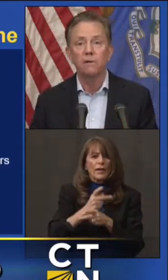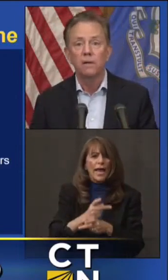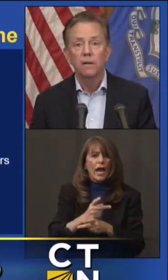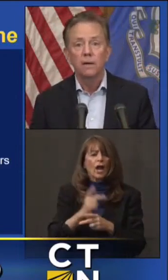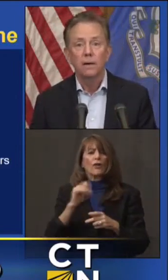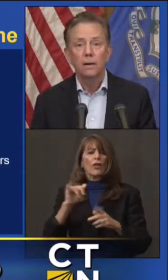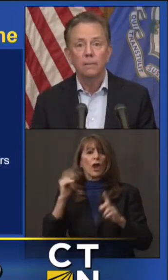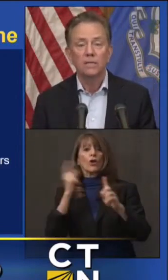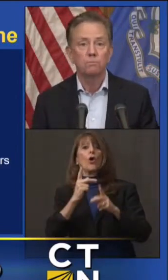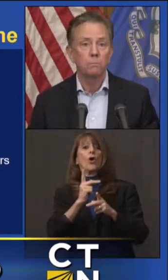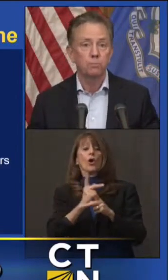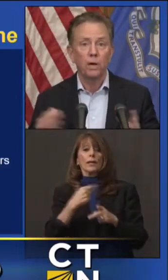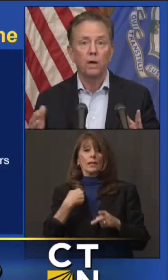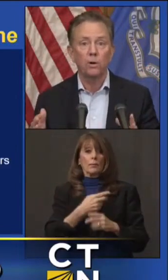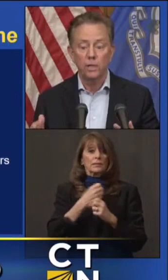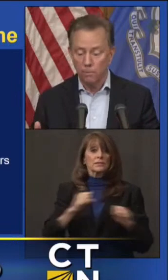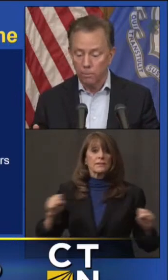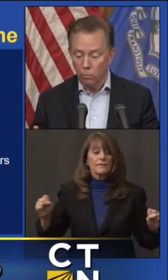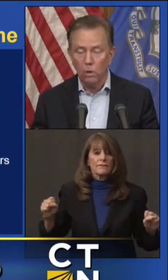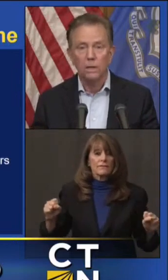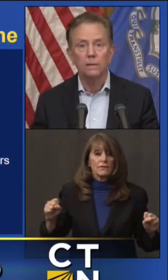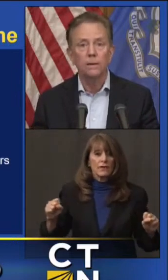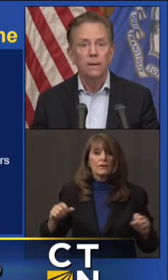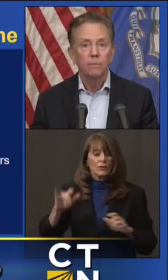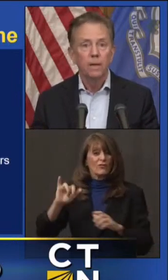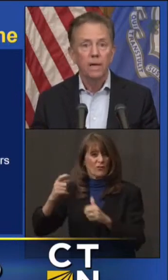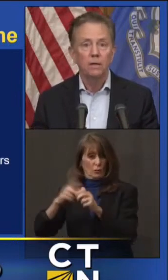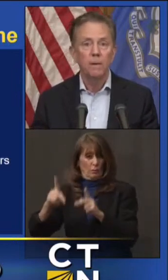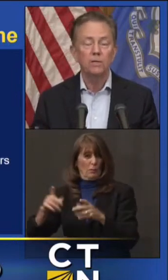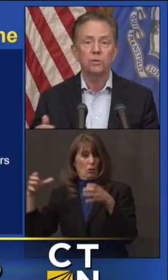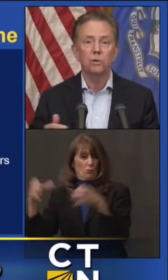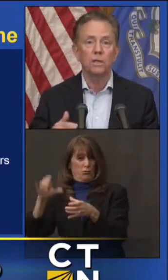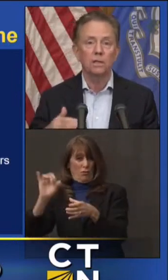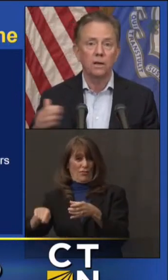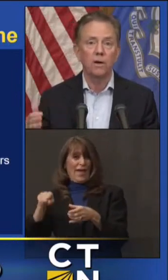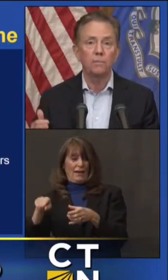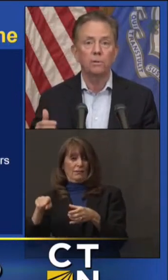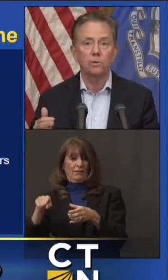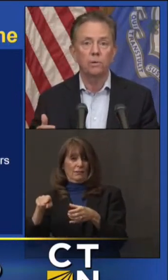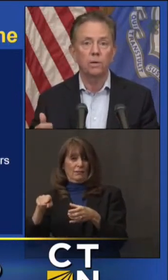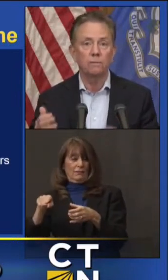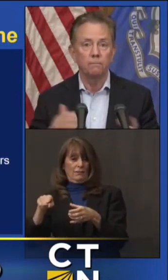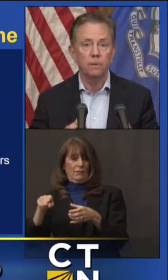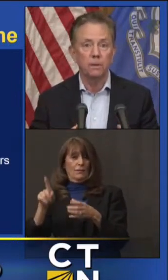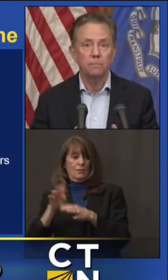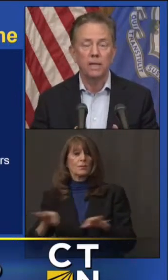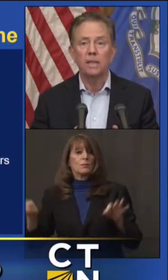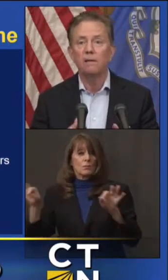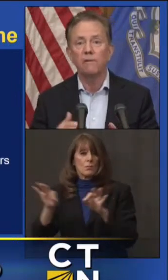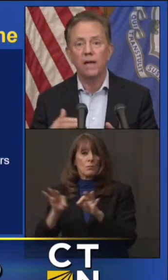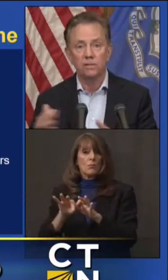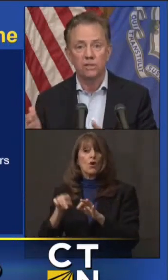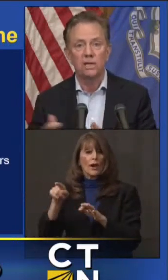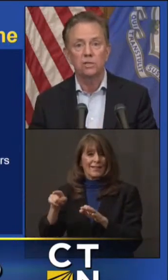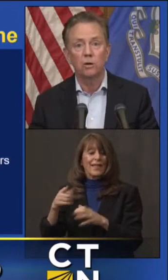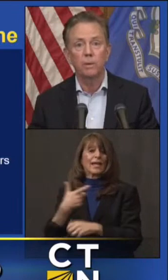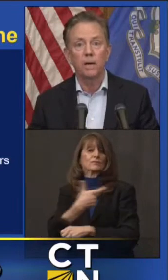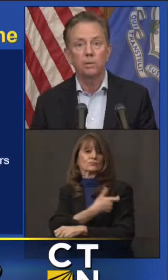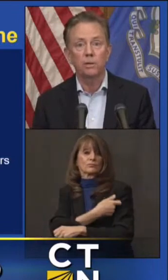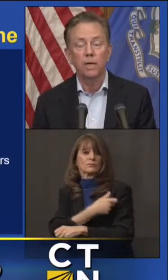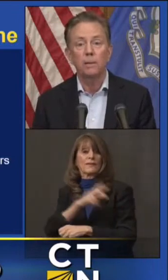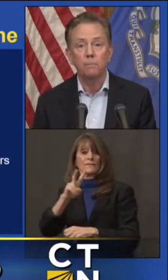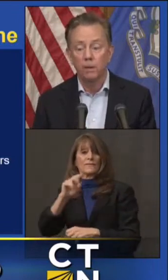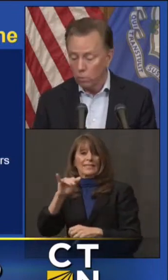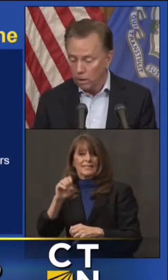safe. That's priority number one. And to make sure that they're able to get that vaccine so they'll be